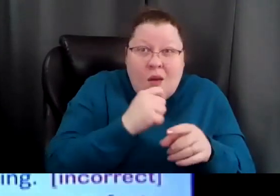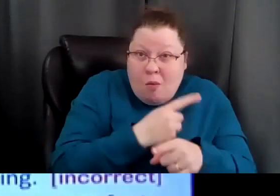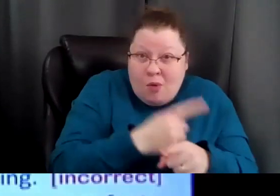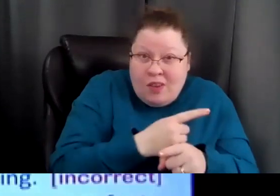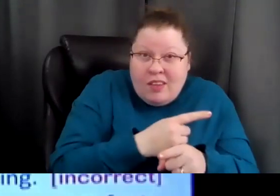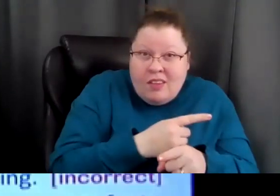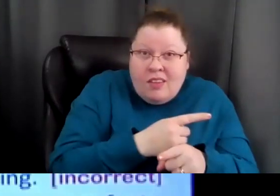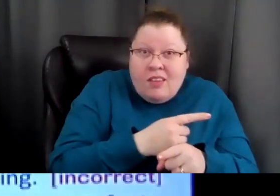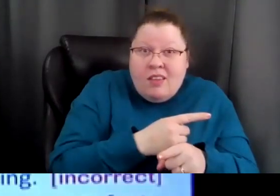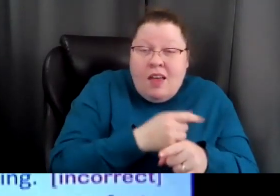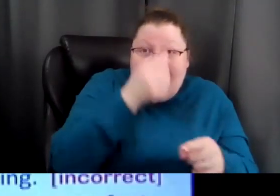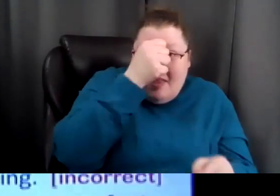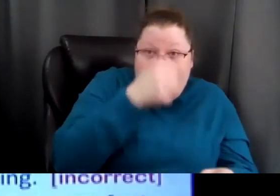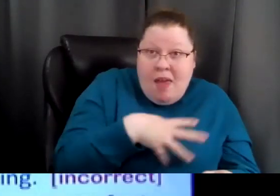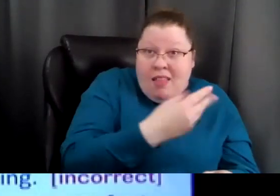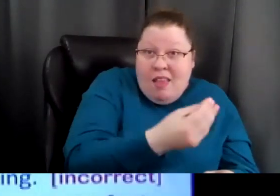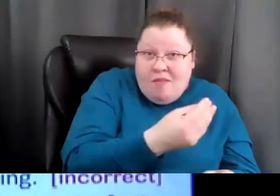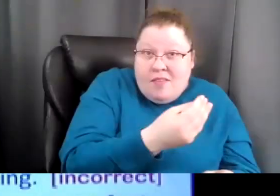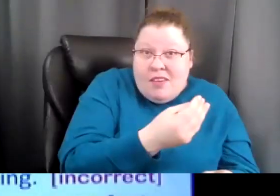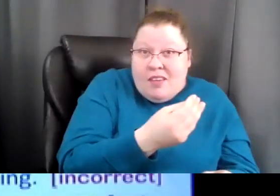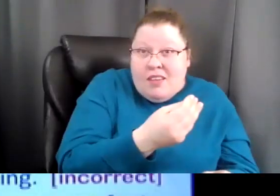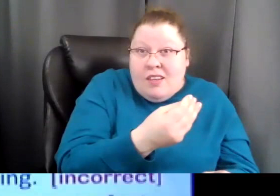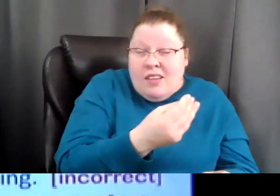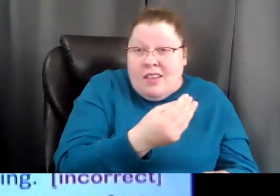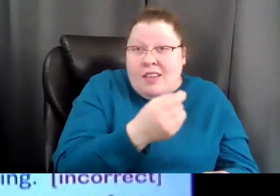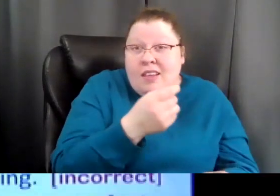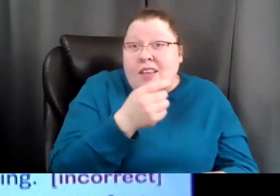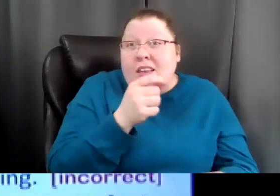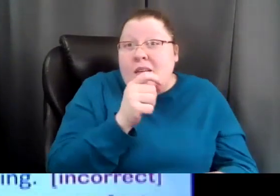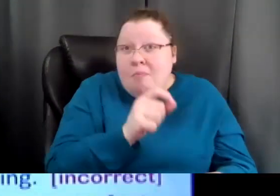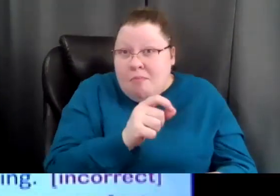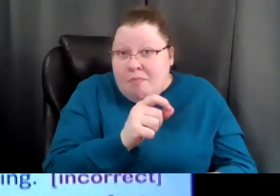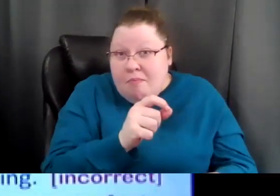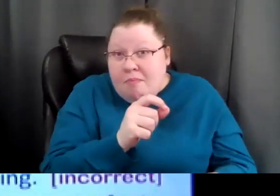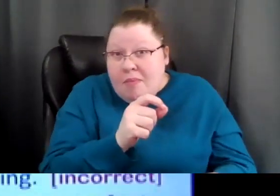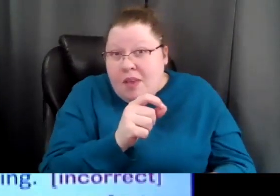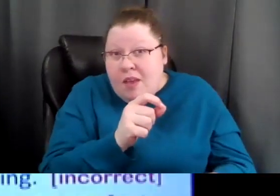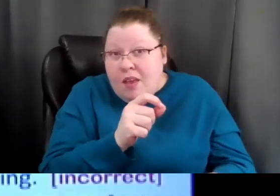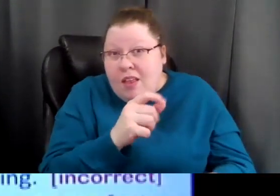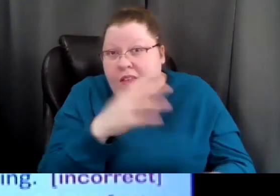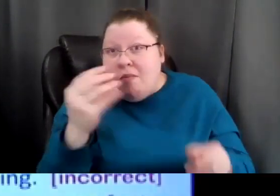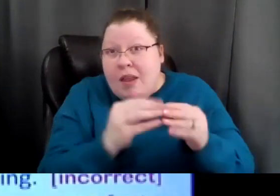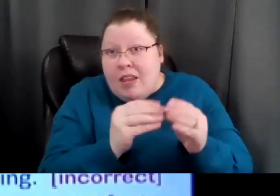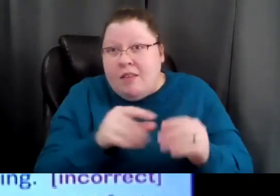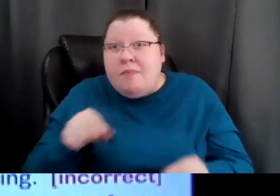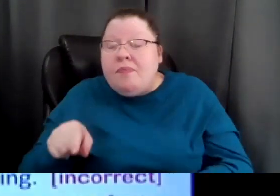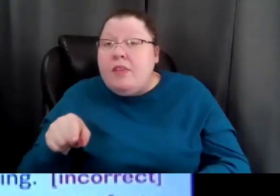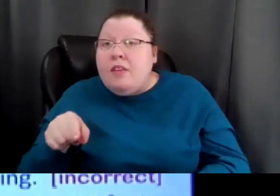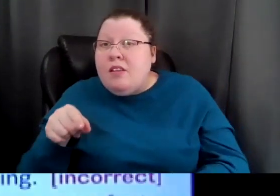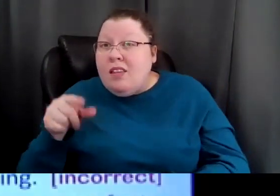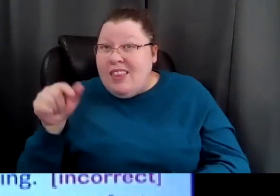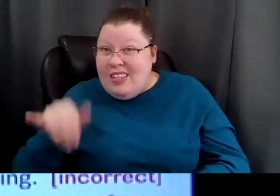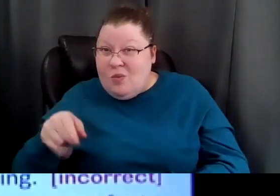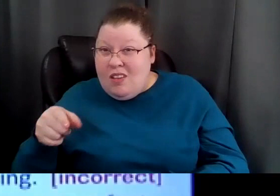a meeting. We needed to have a period and a capital right here, don't we? What about this one? The strange little man hopping on one